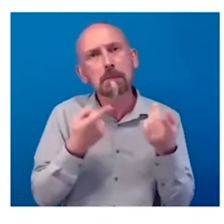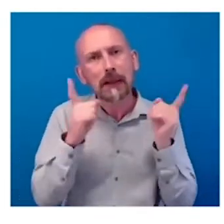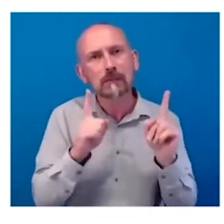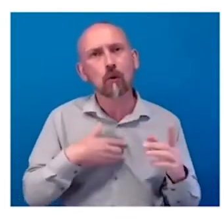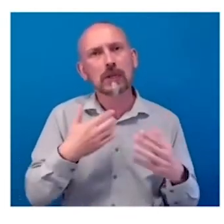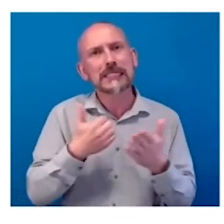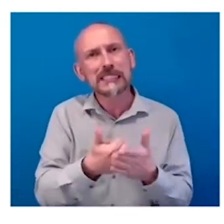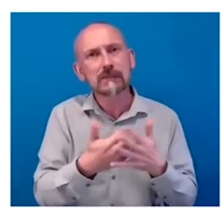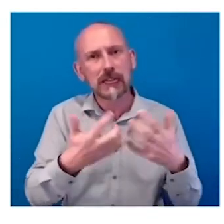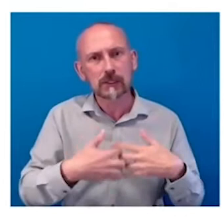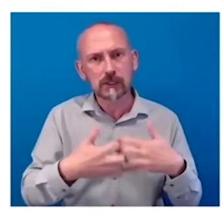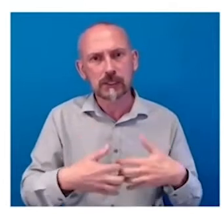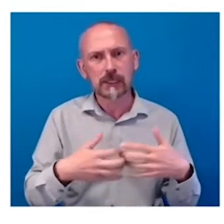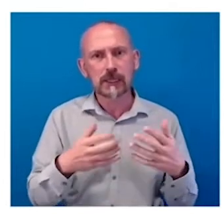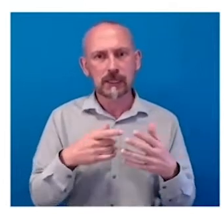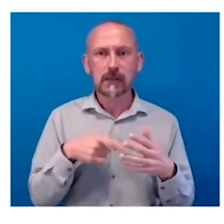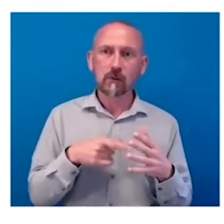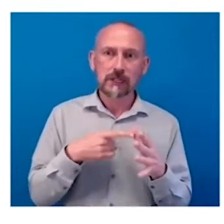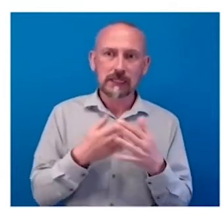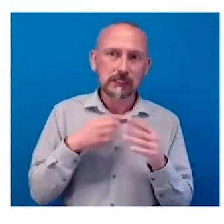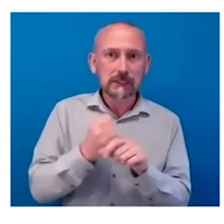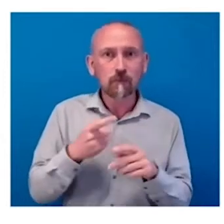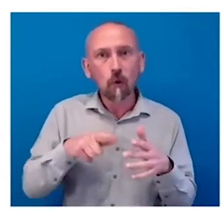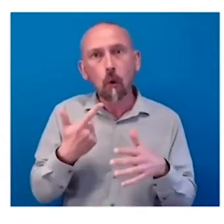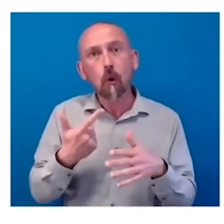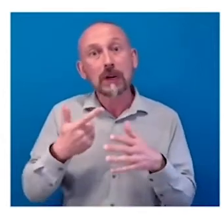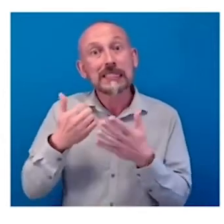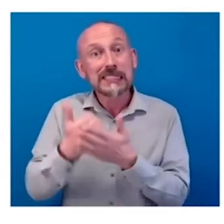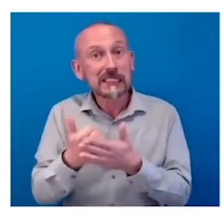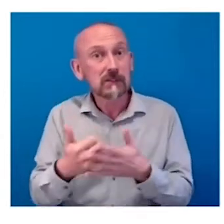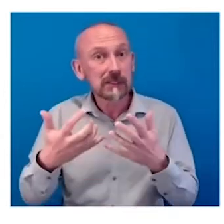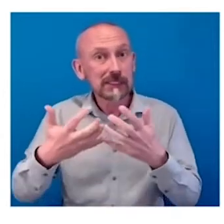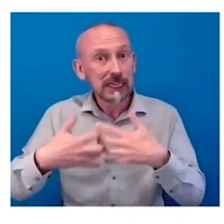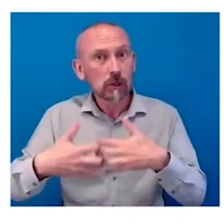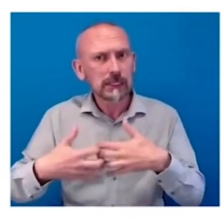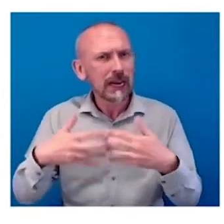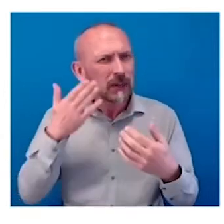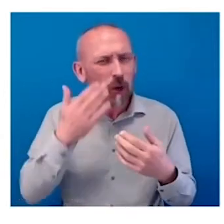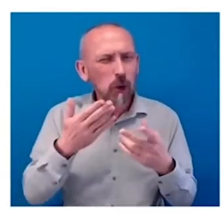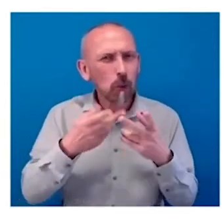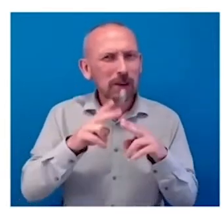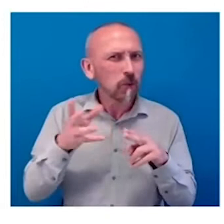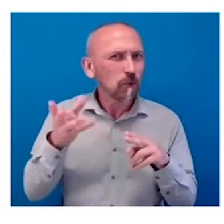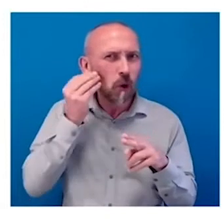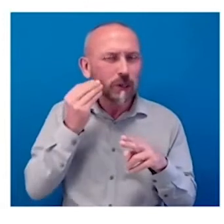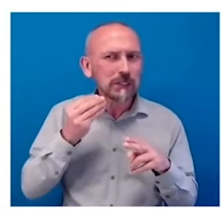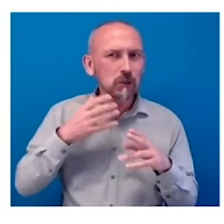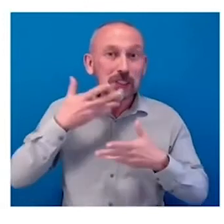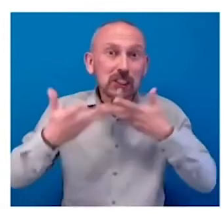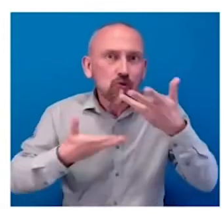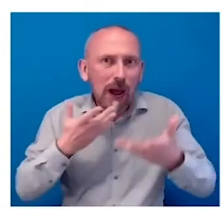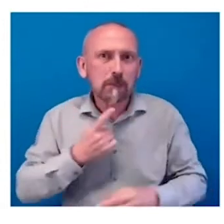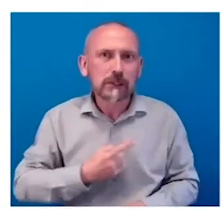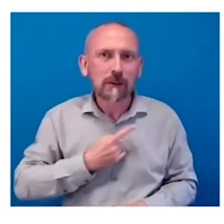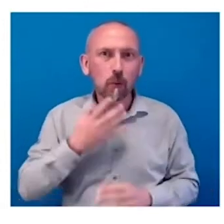the APG for assistive technology. Cool, great. And I don't know whether you got the memo about describing yourself when you start, but I'll leave you to do that as you